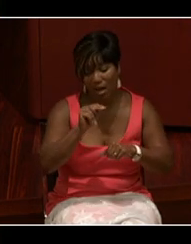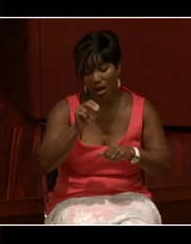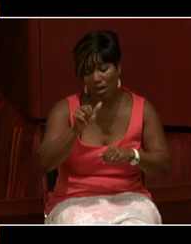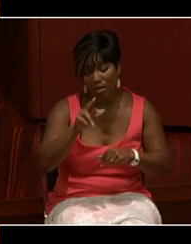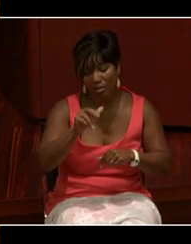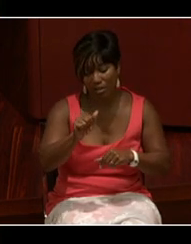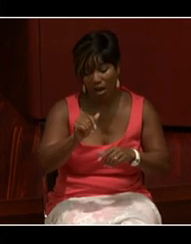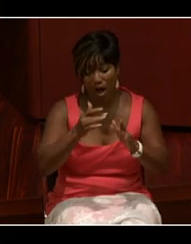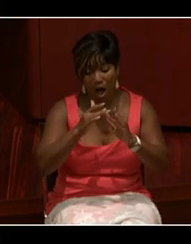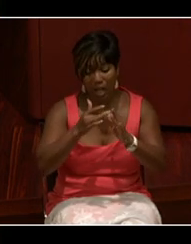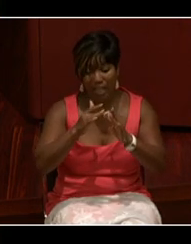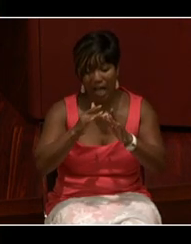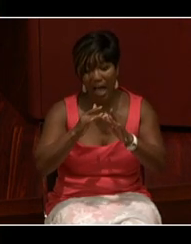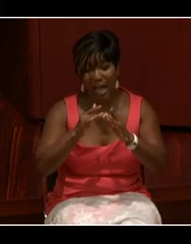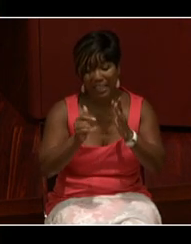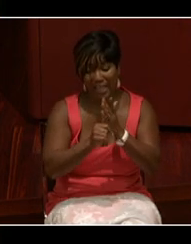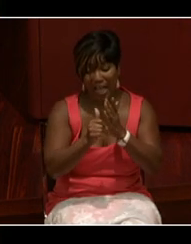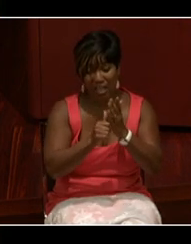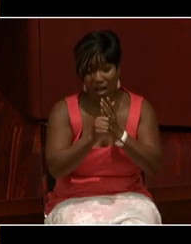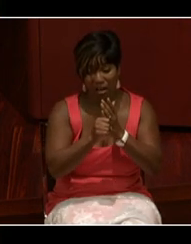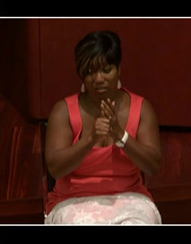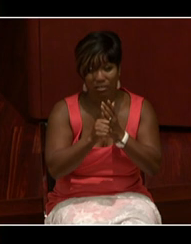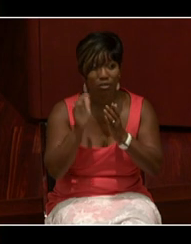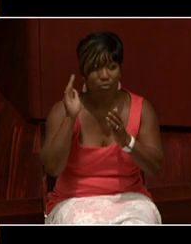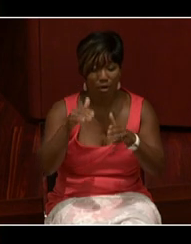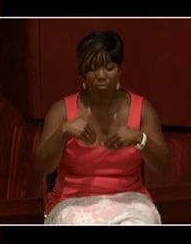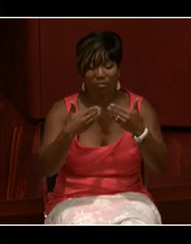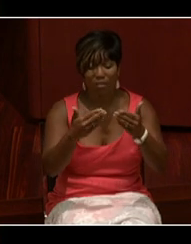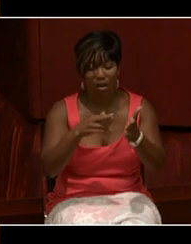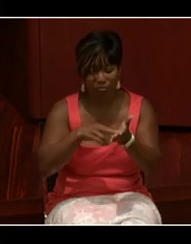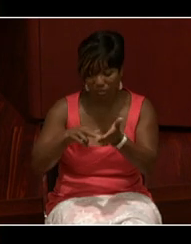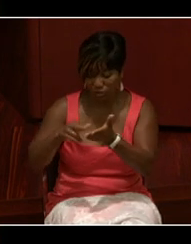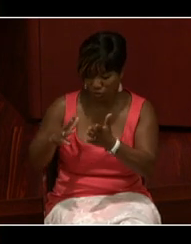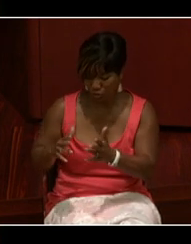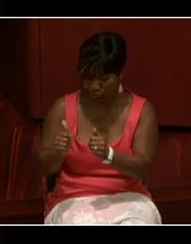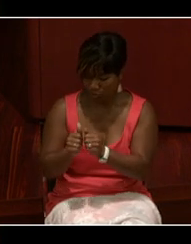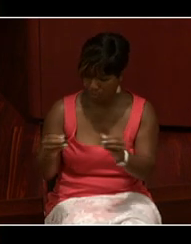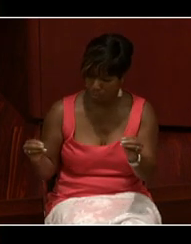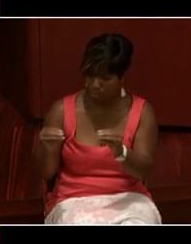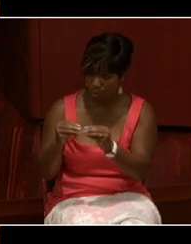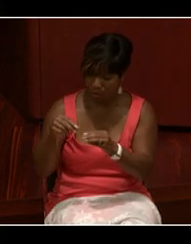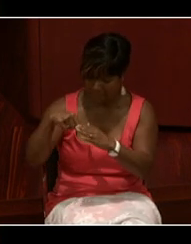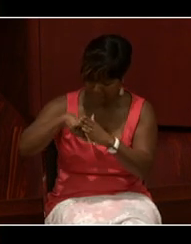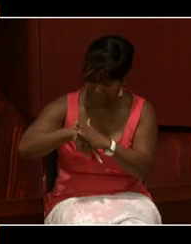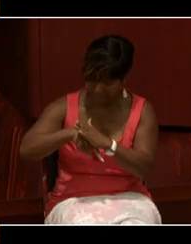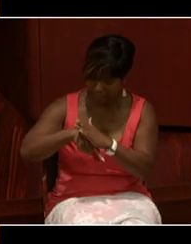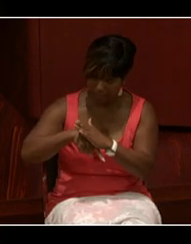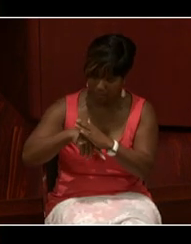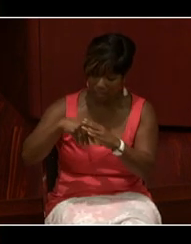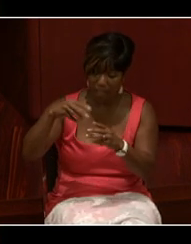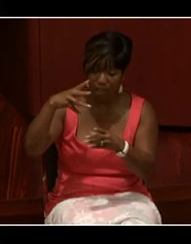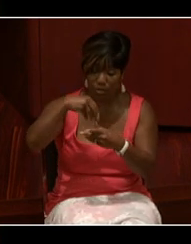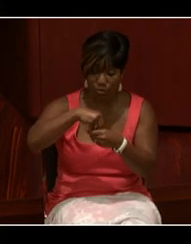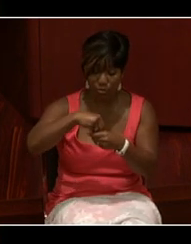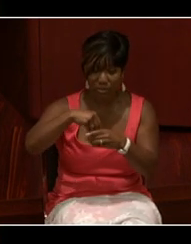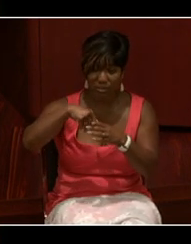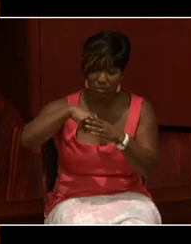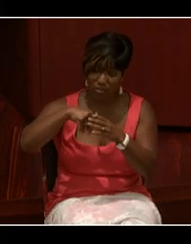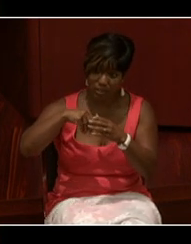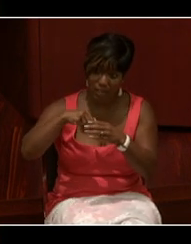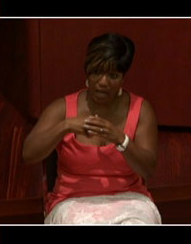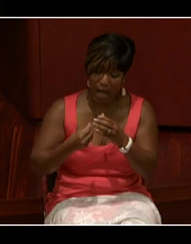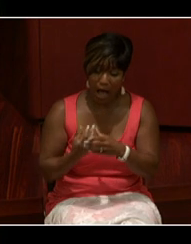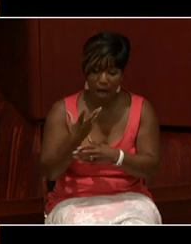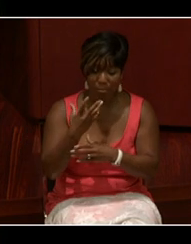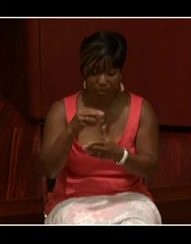catalog on archives.gov will provide a researcher with more details on these records, included the extent of the record if you want to know how many records are in